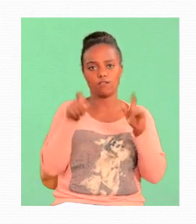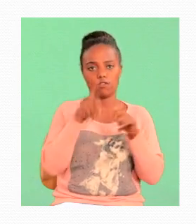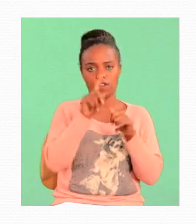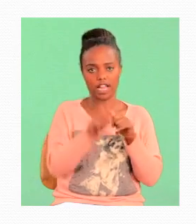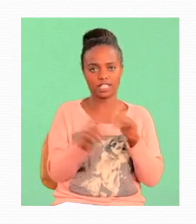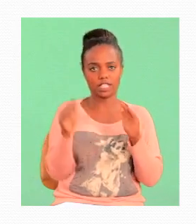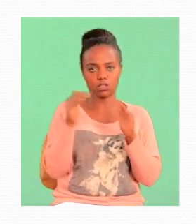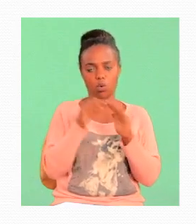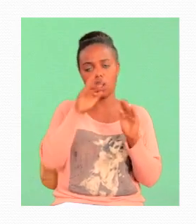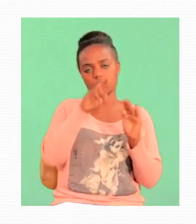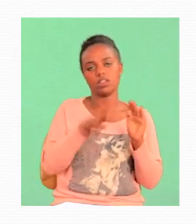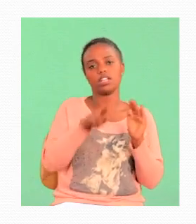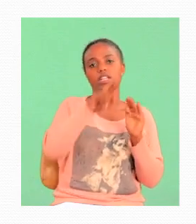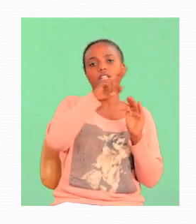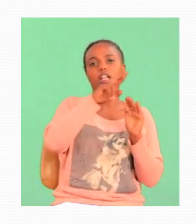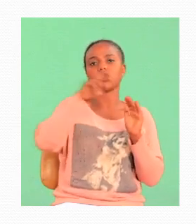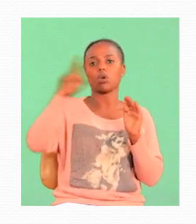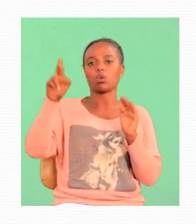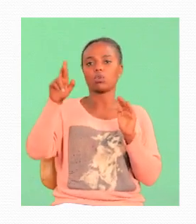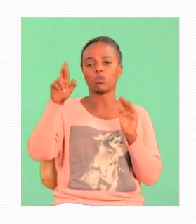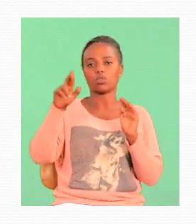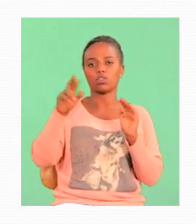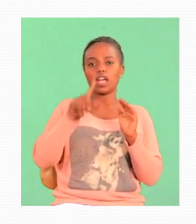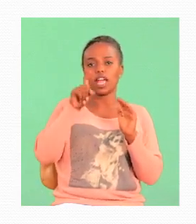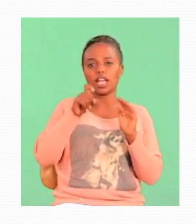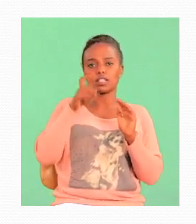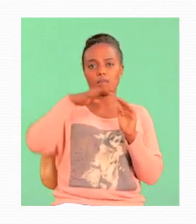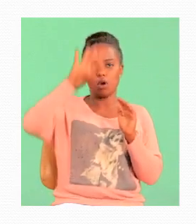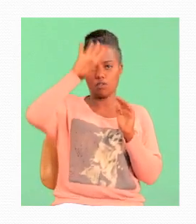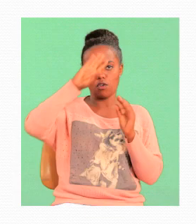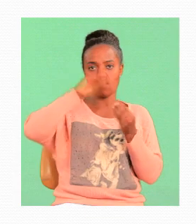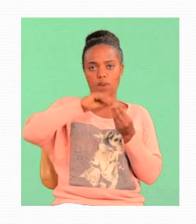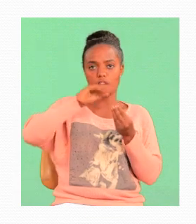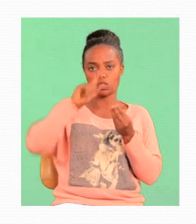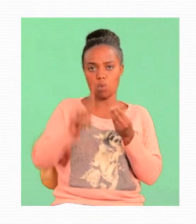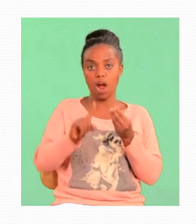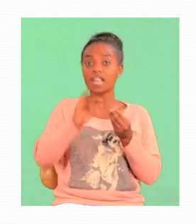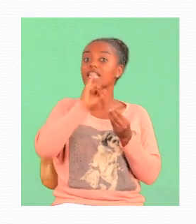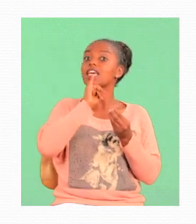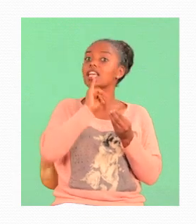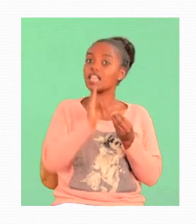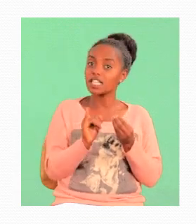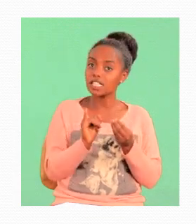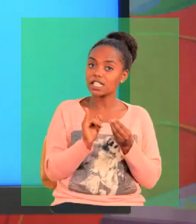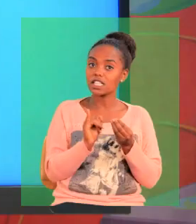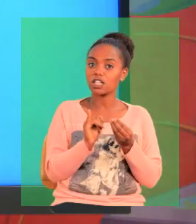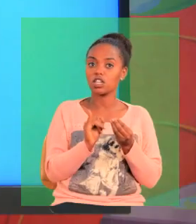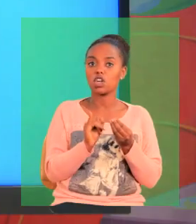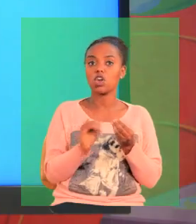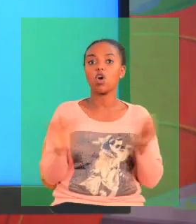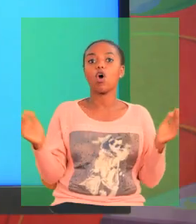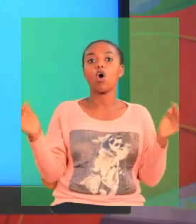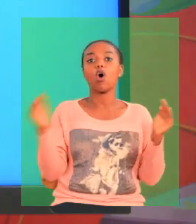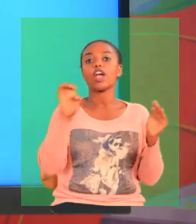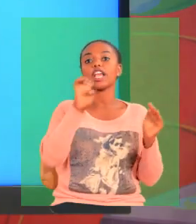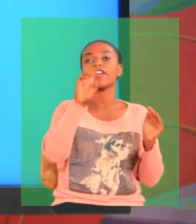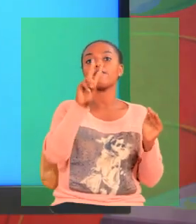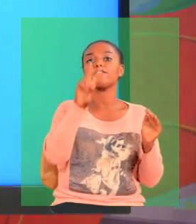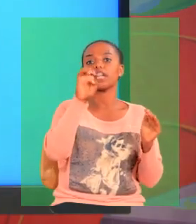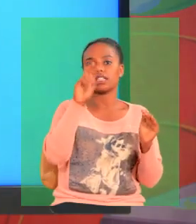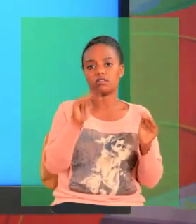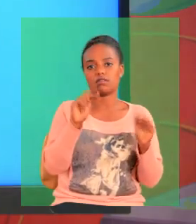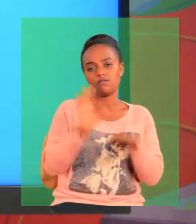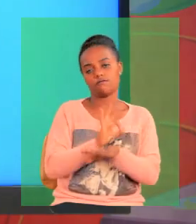to the square root of x to the power of 4 plus 1 is even function. It